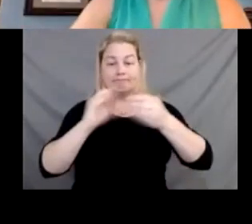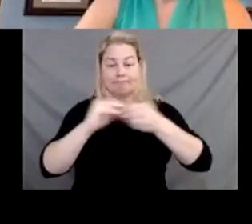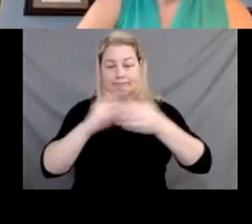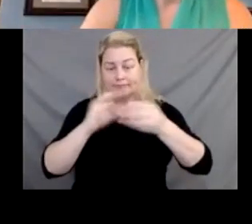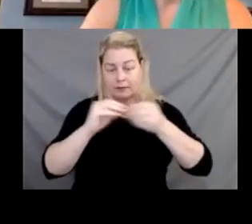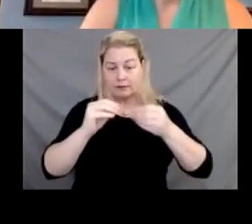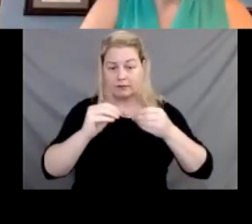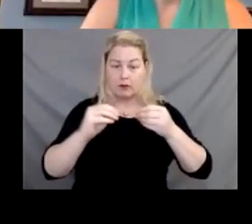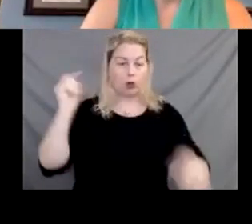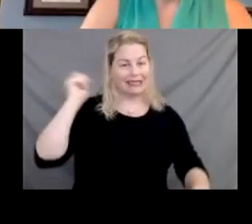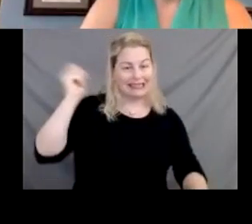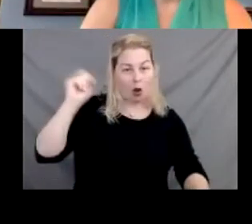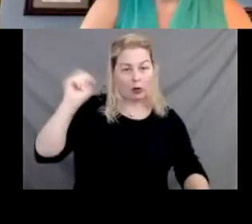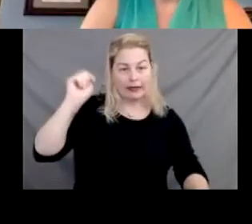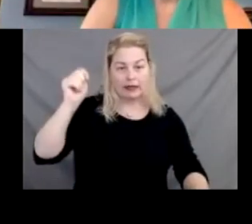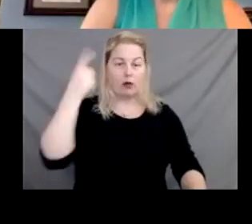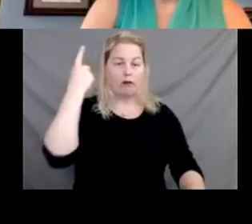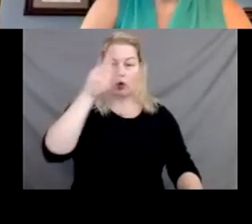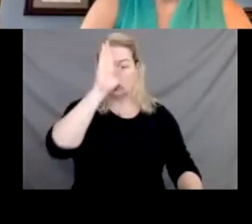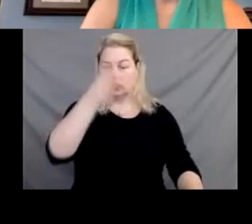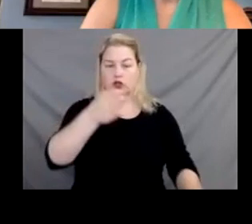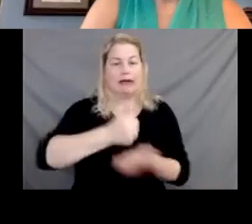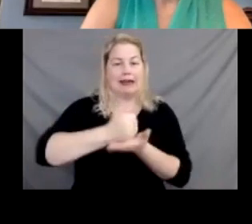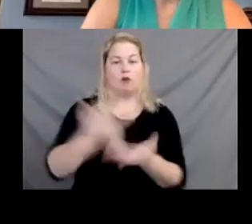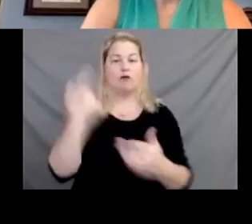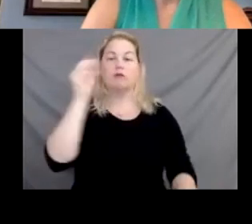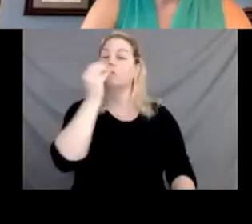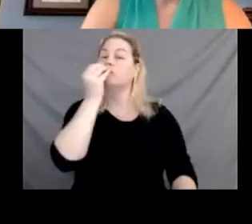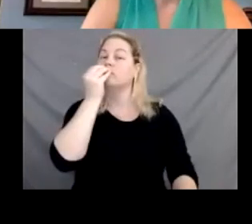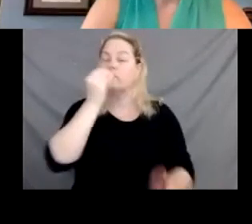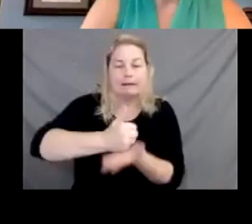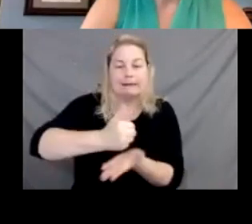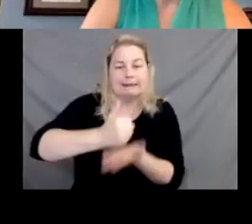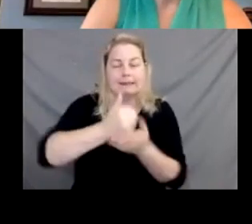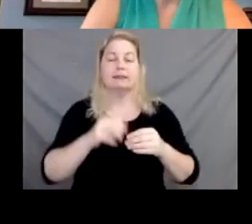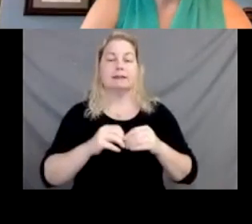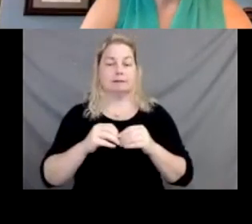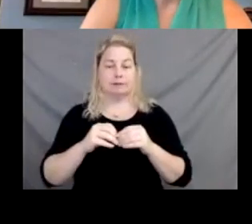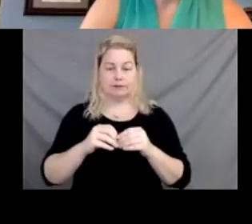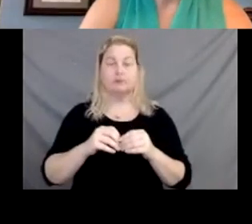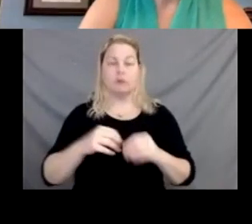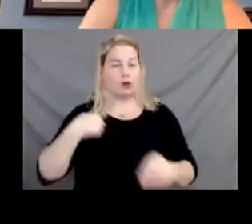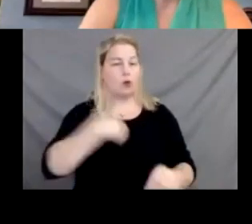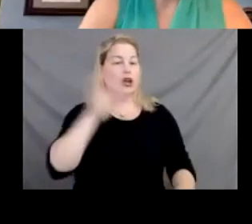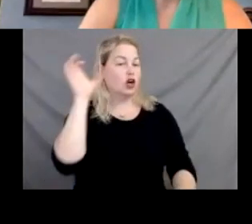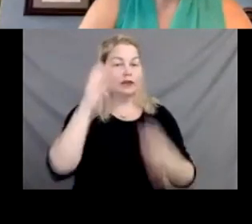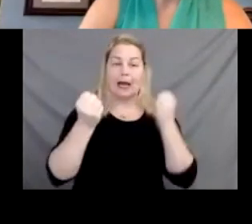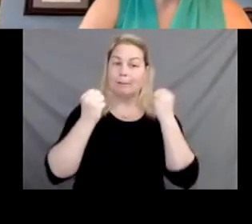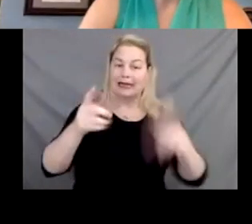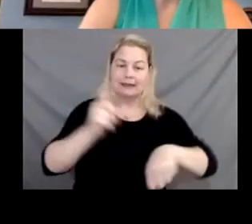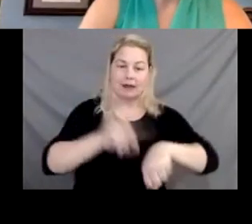as part of the direct relief for food assistance for families. We did hear that there is $1